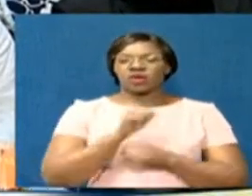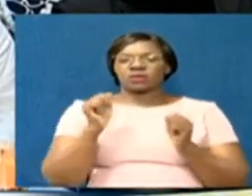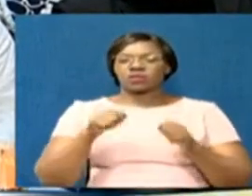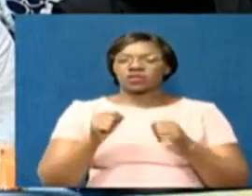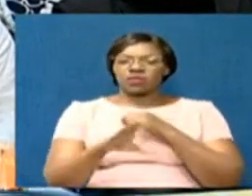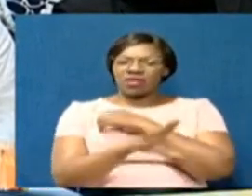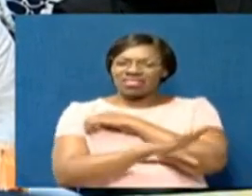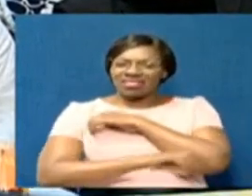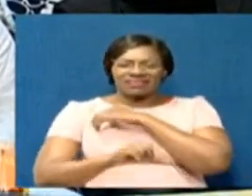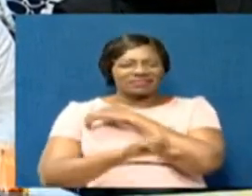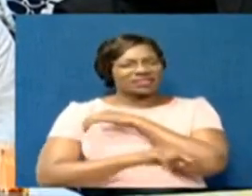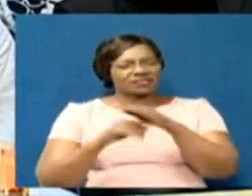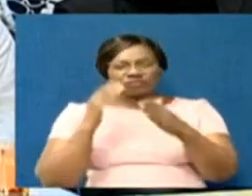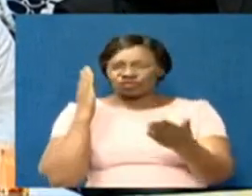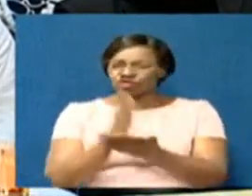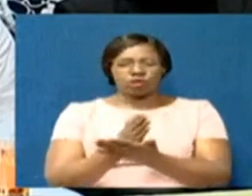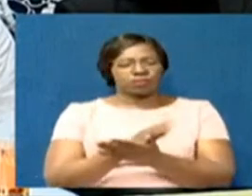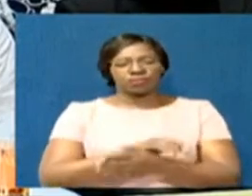stealing.